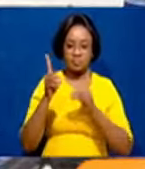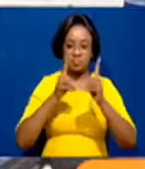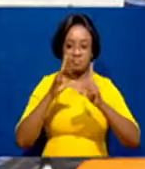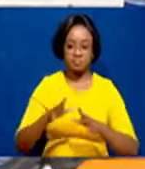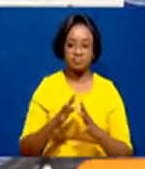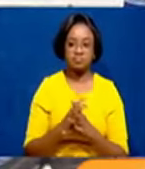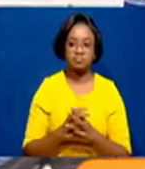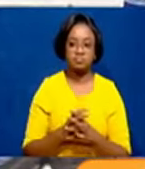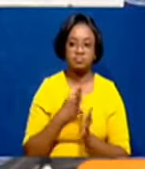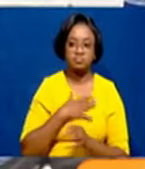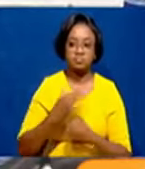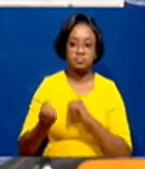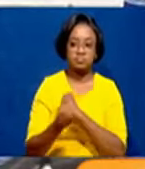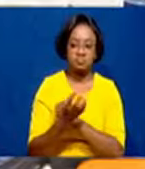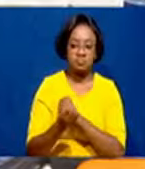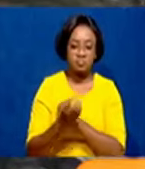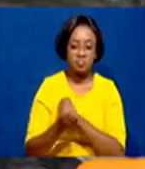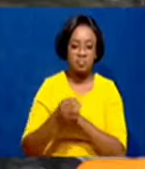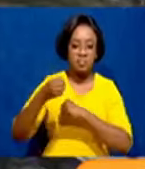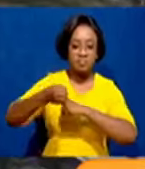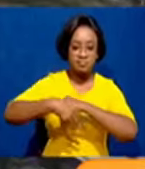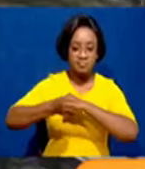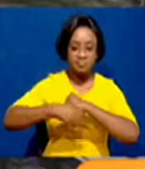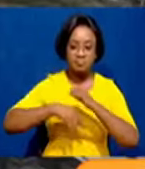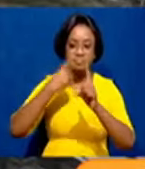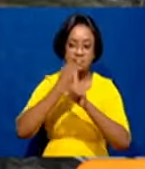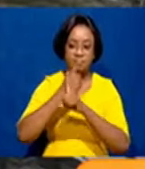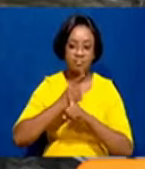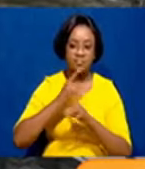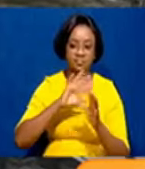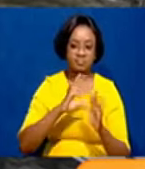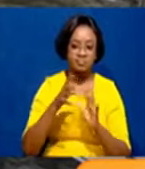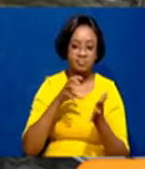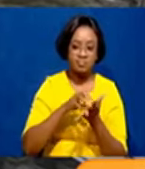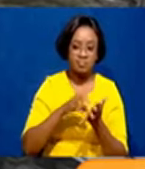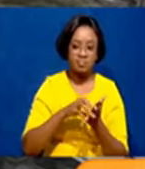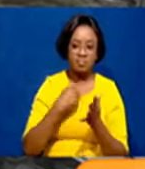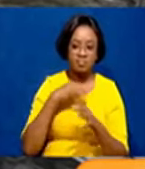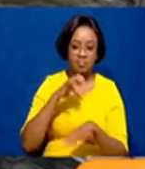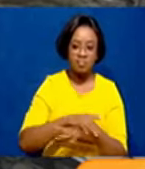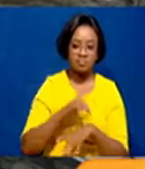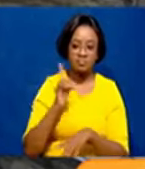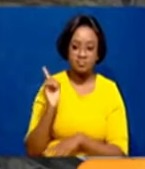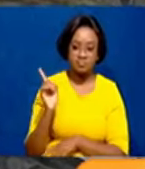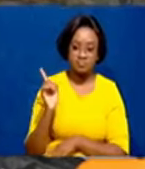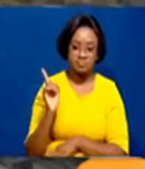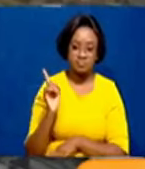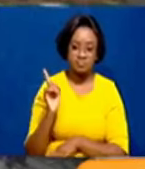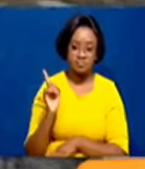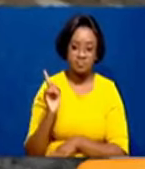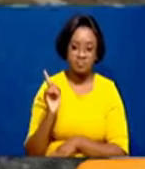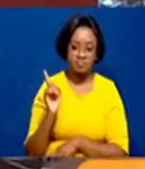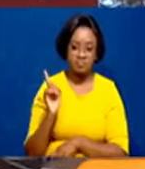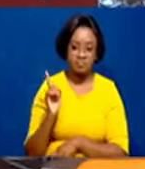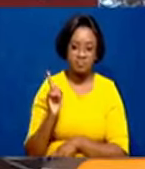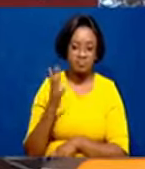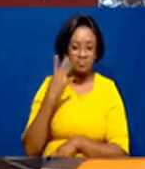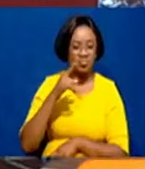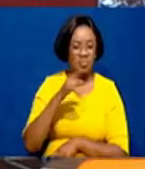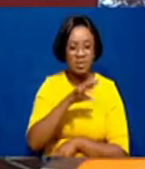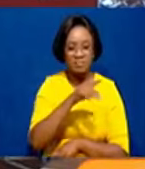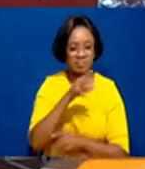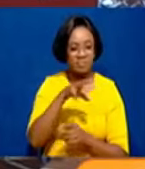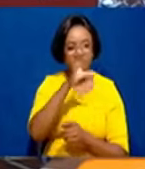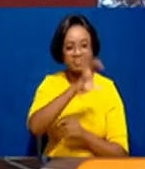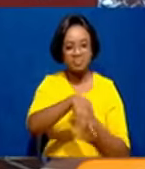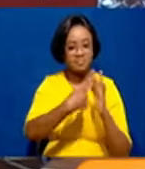to shed light on various aspects, including the rationale behind locating the LPG facility near human settlements. The